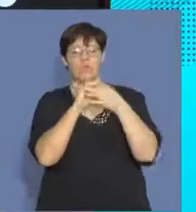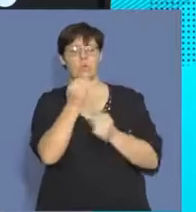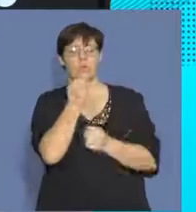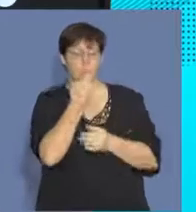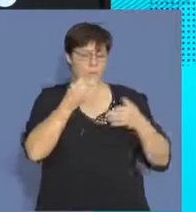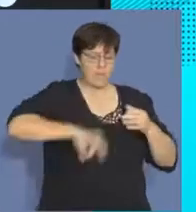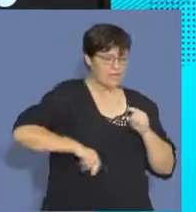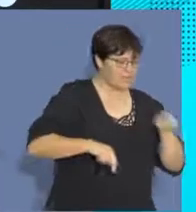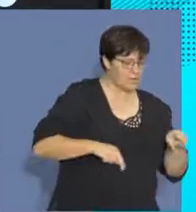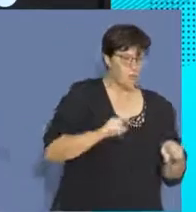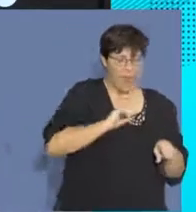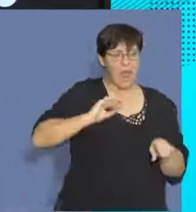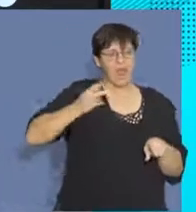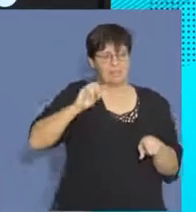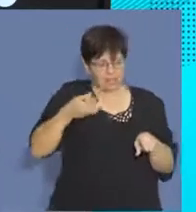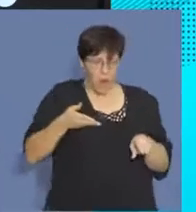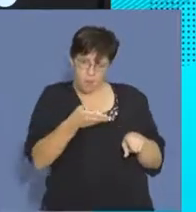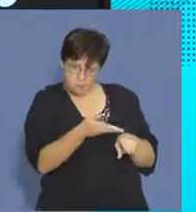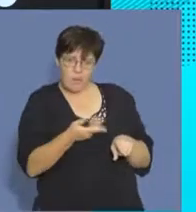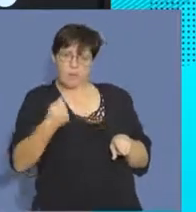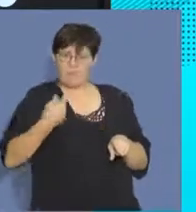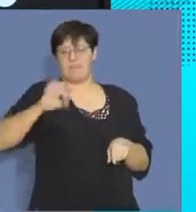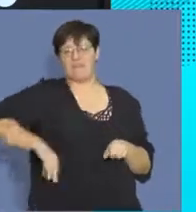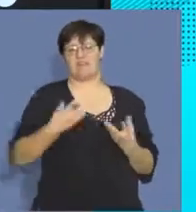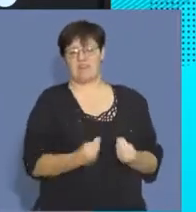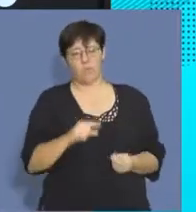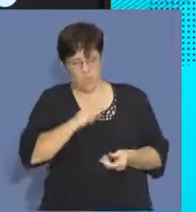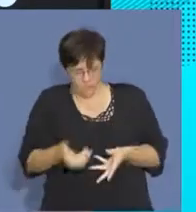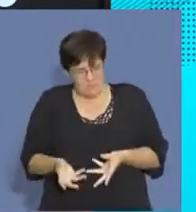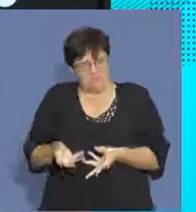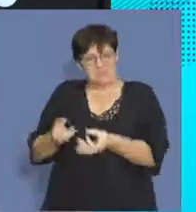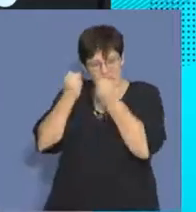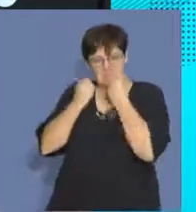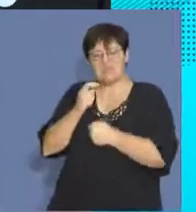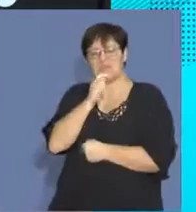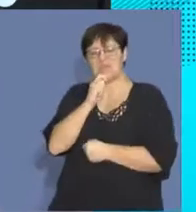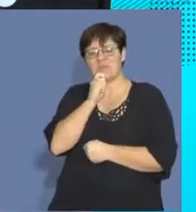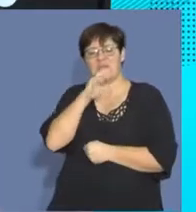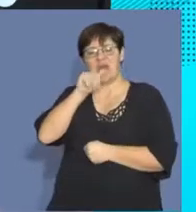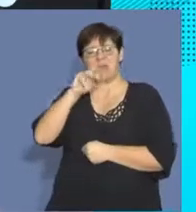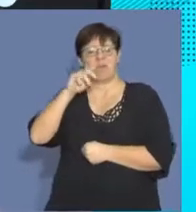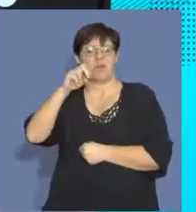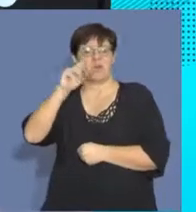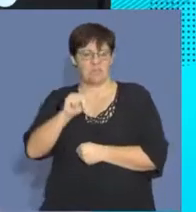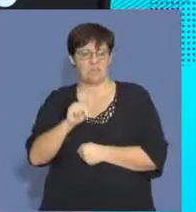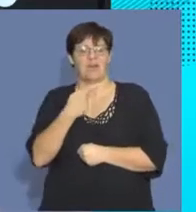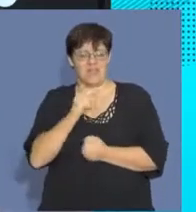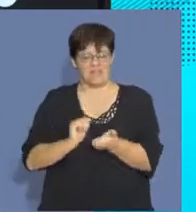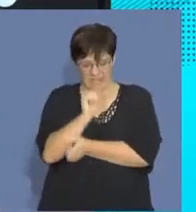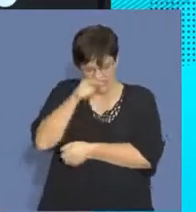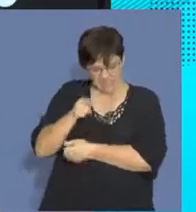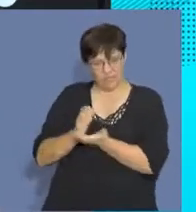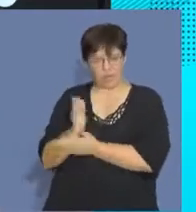from housing these bacteria in the root nodules. The plant benefits from being able to use the ammonium ions and the nitrates fixed by these